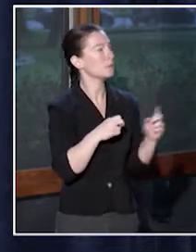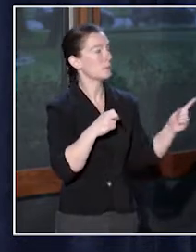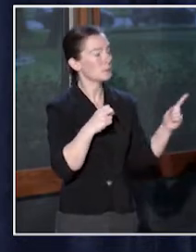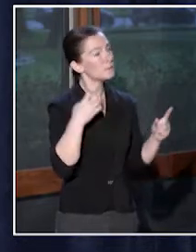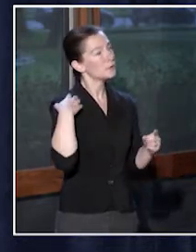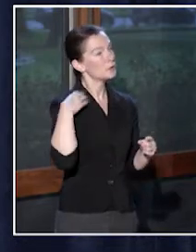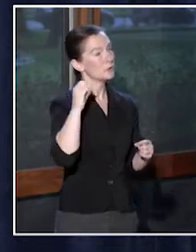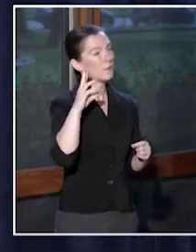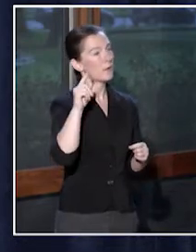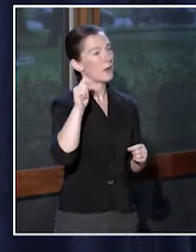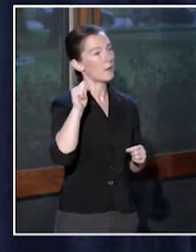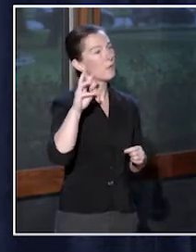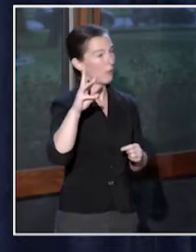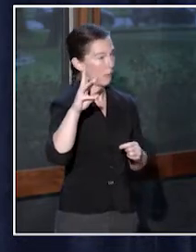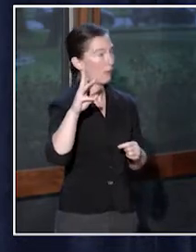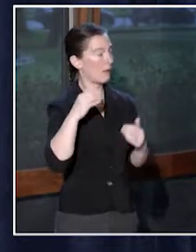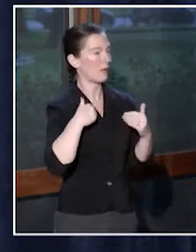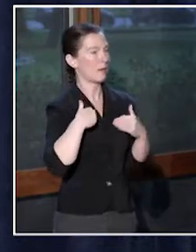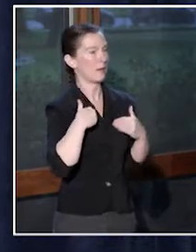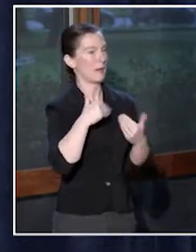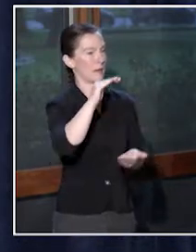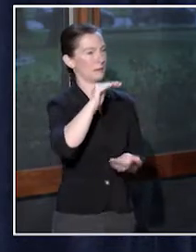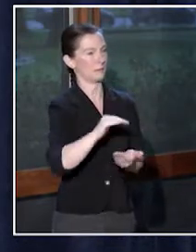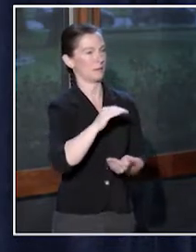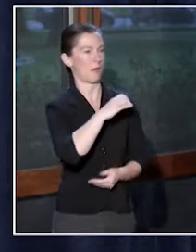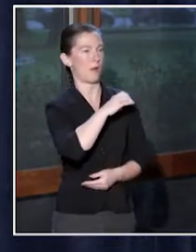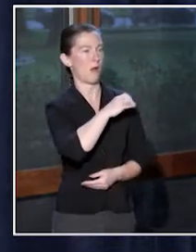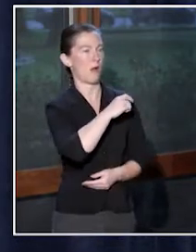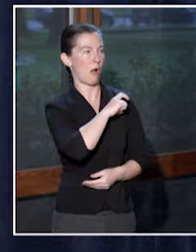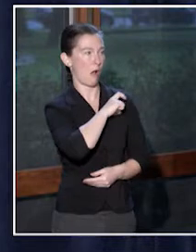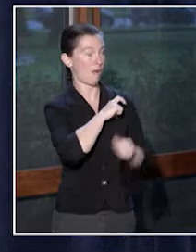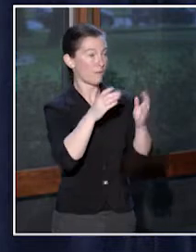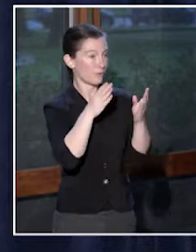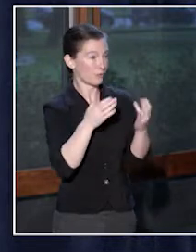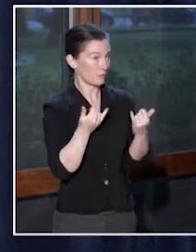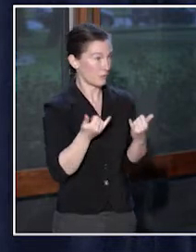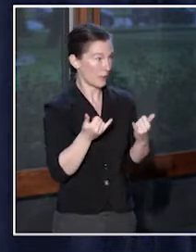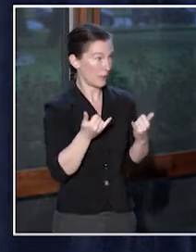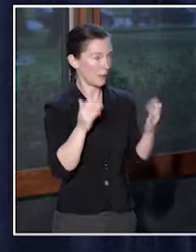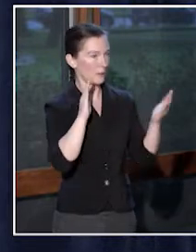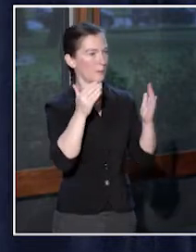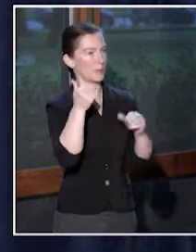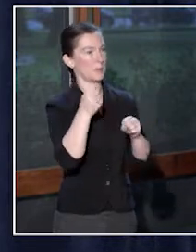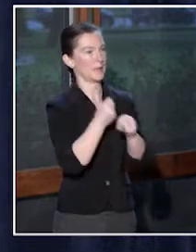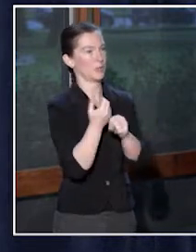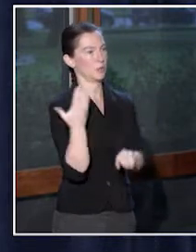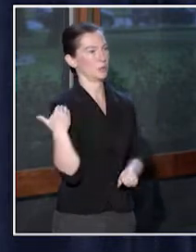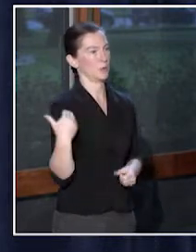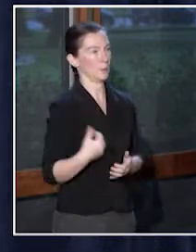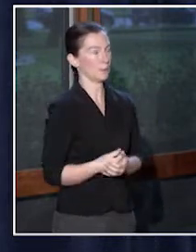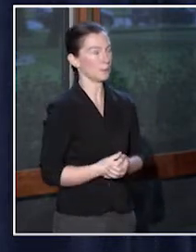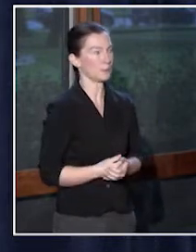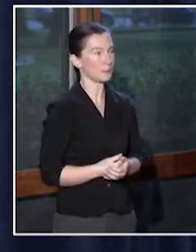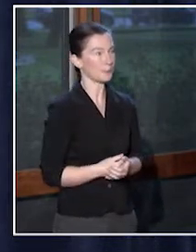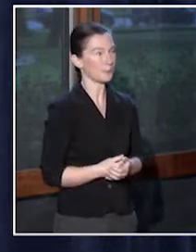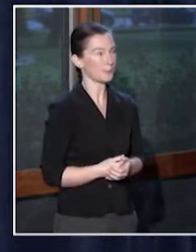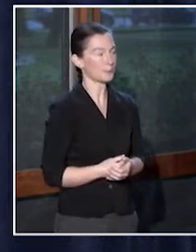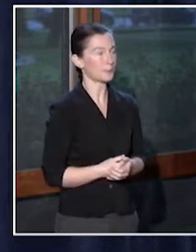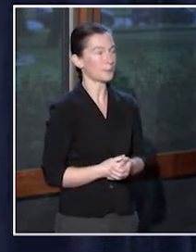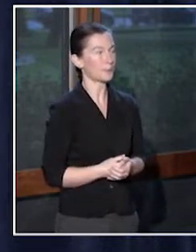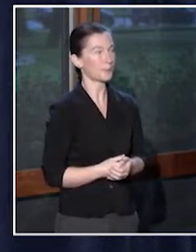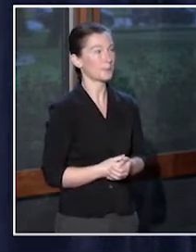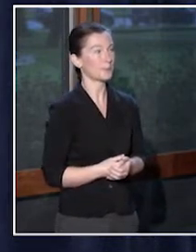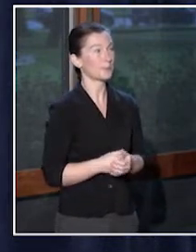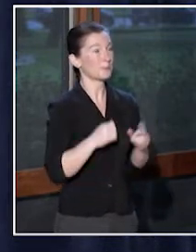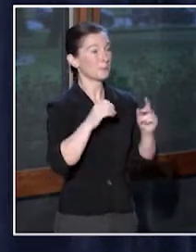fewer officers today than they had a decade ago. And yet, the population of this